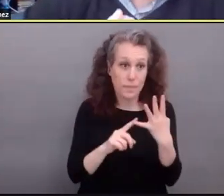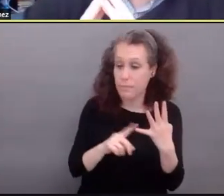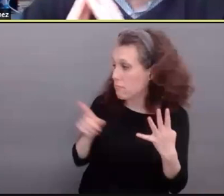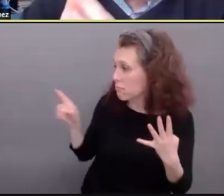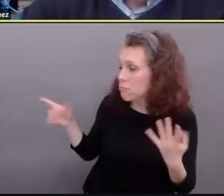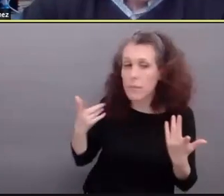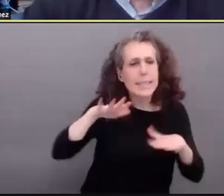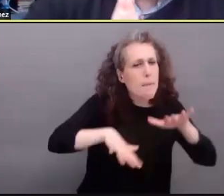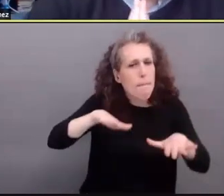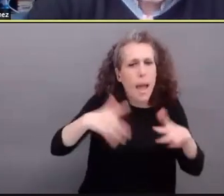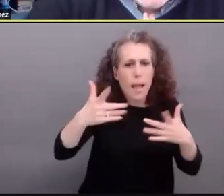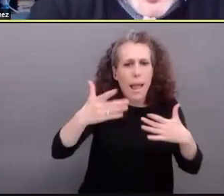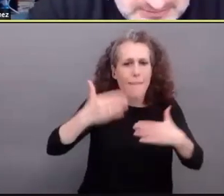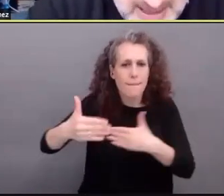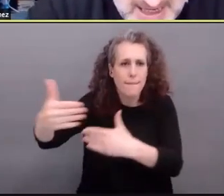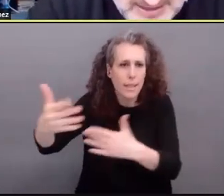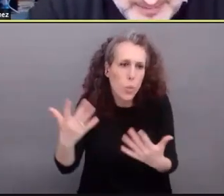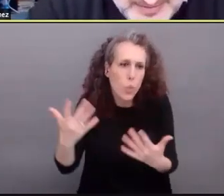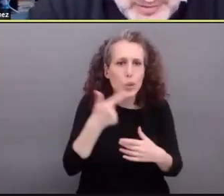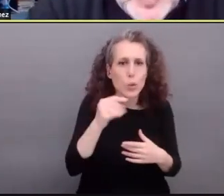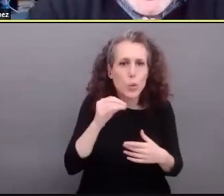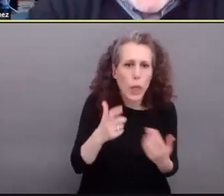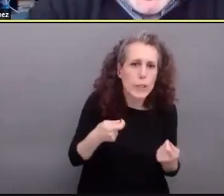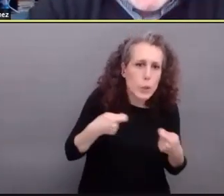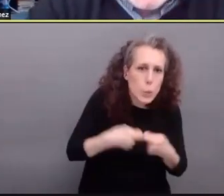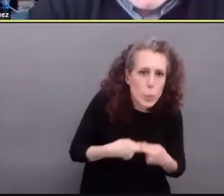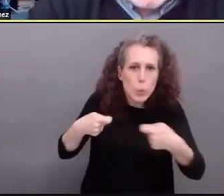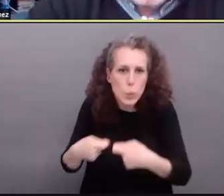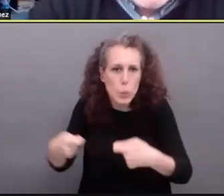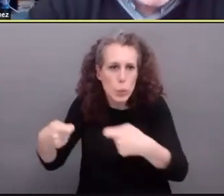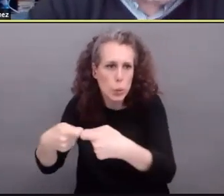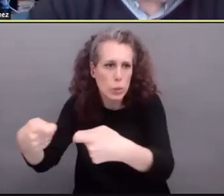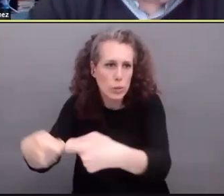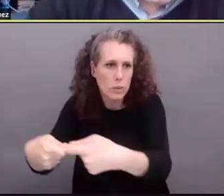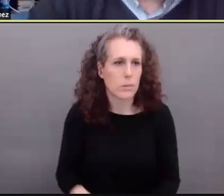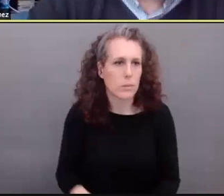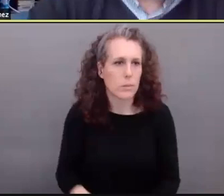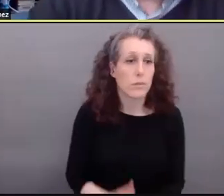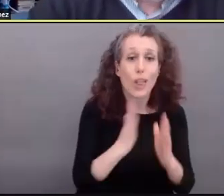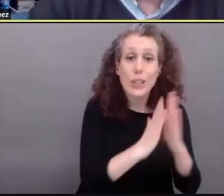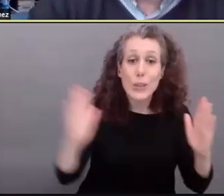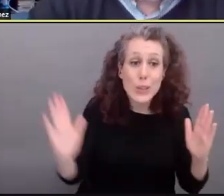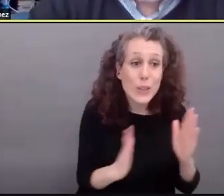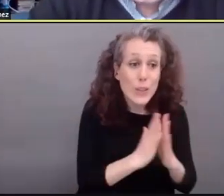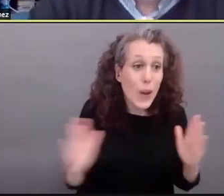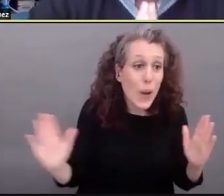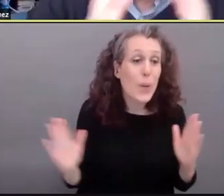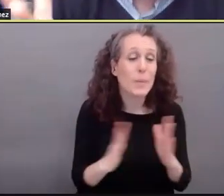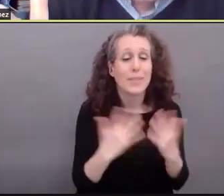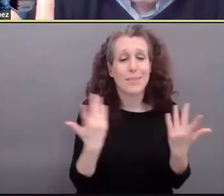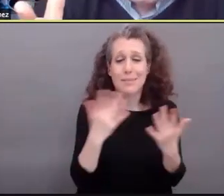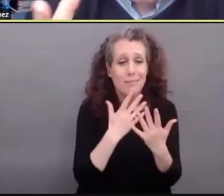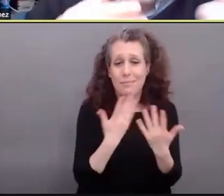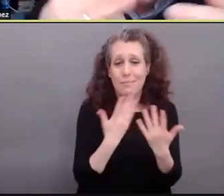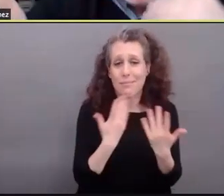of tools will be used. Depending on the scope, the complexity of the element space,